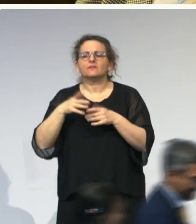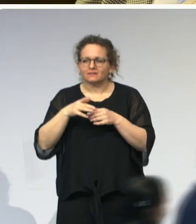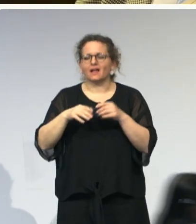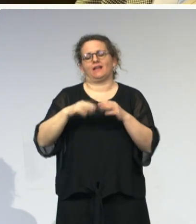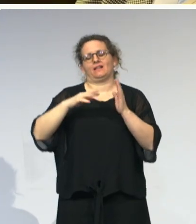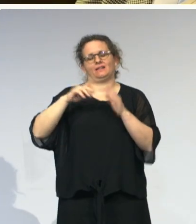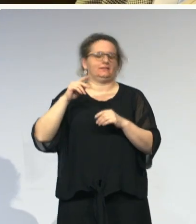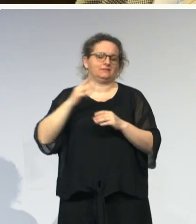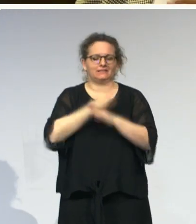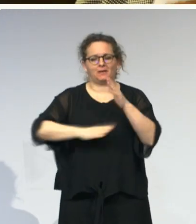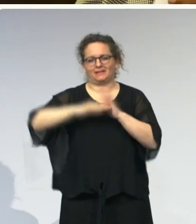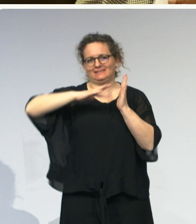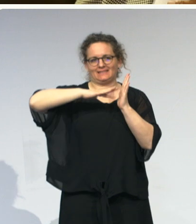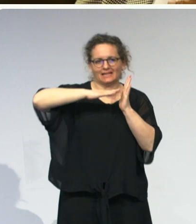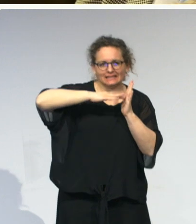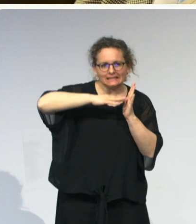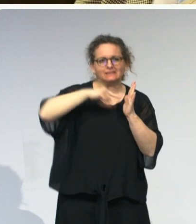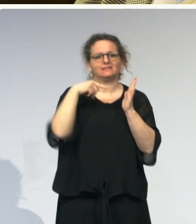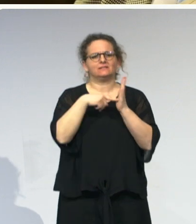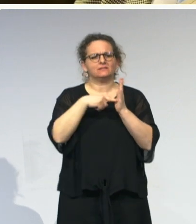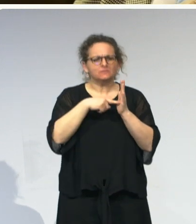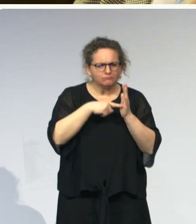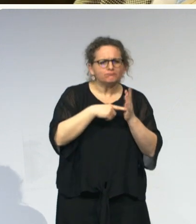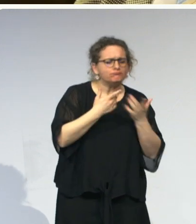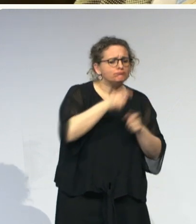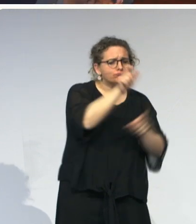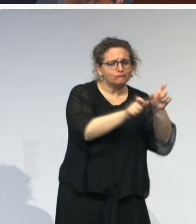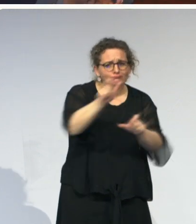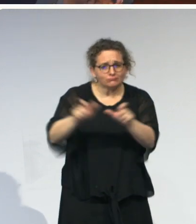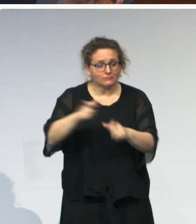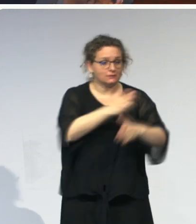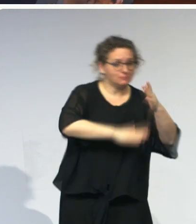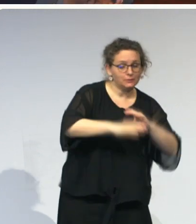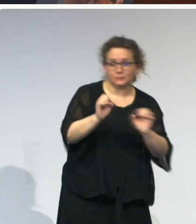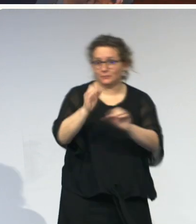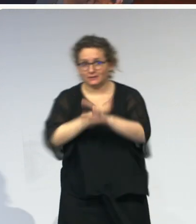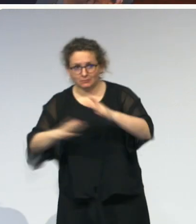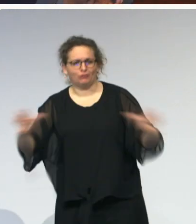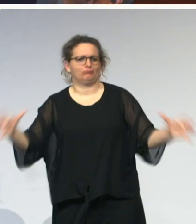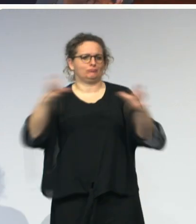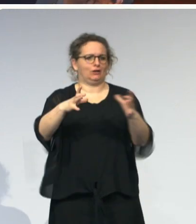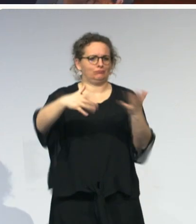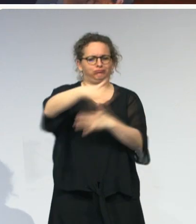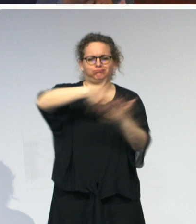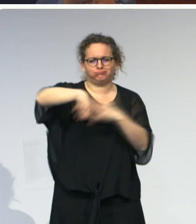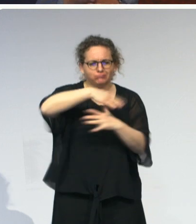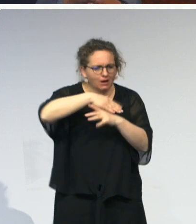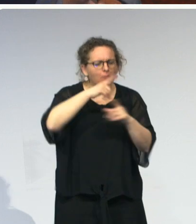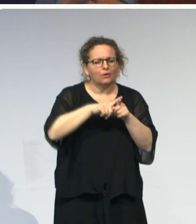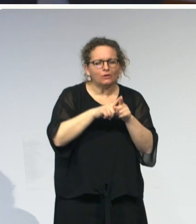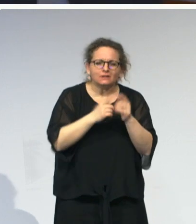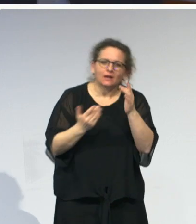students with and without disabilities, and a curriculum focused on advancing inclusive practices in education, health, and